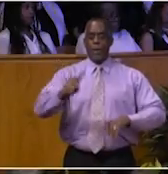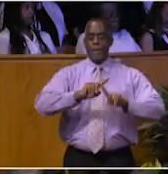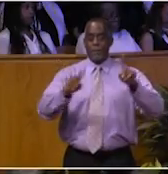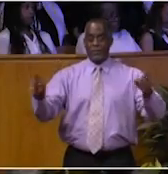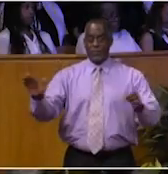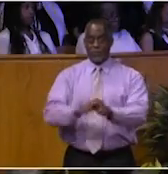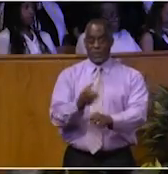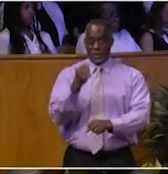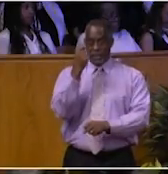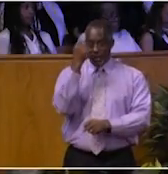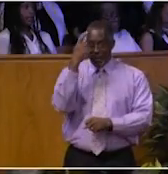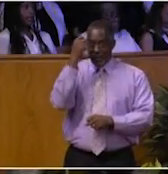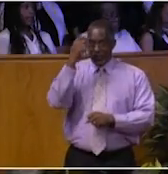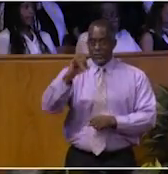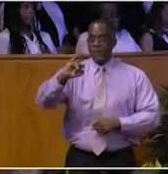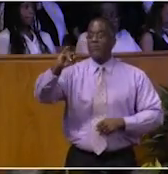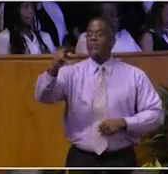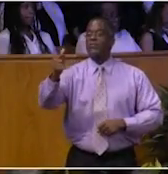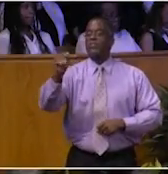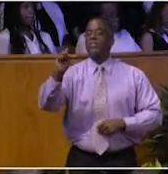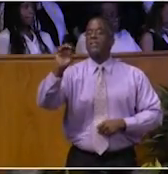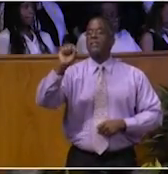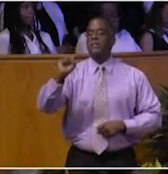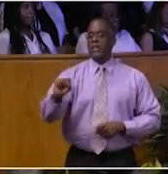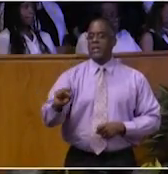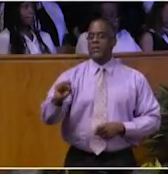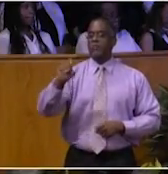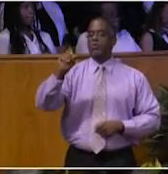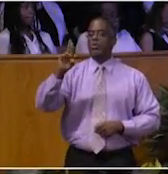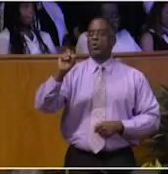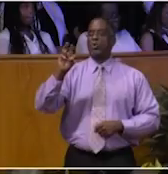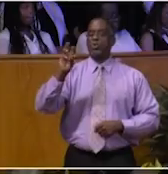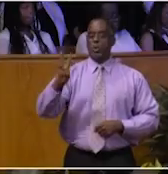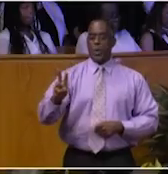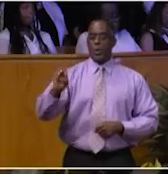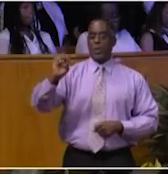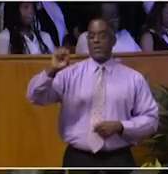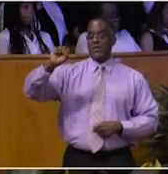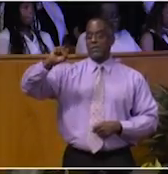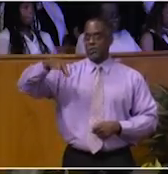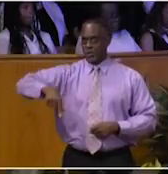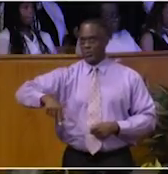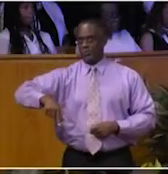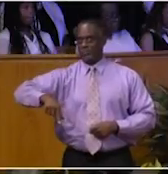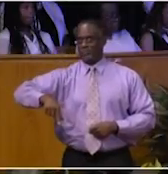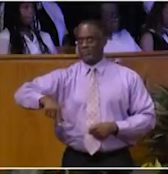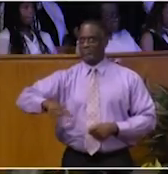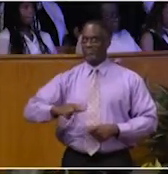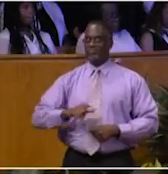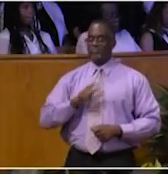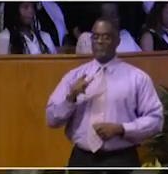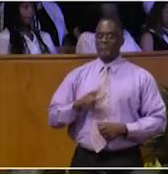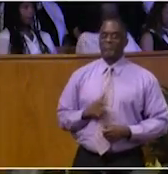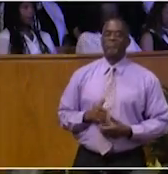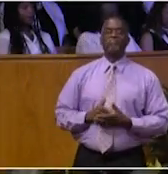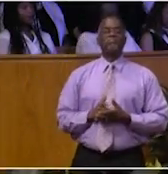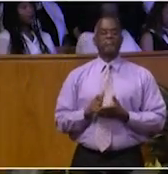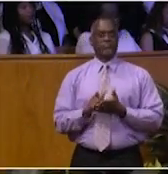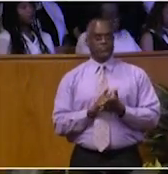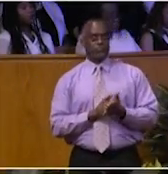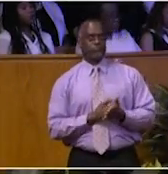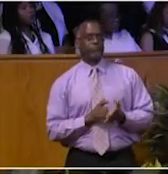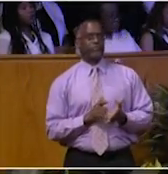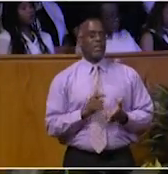the magnitude of James Crow Esquire. How he holds their entire future in the palm of